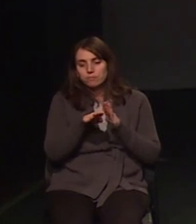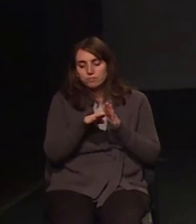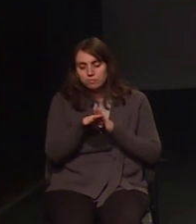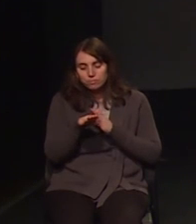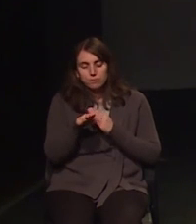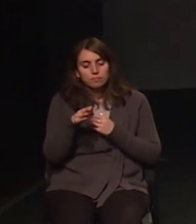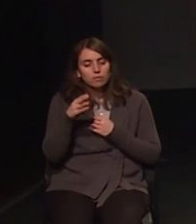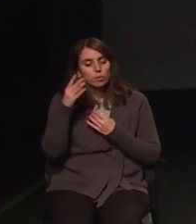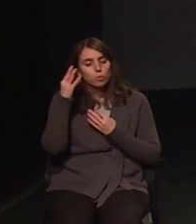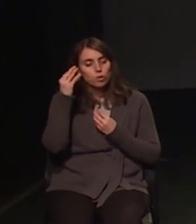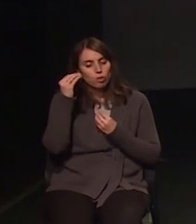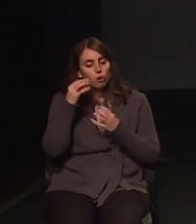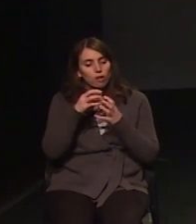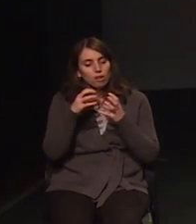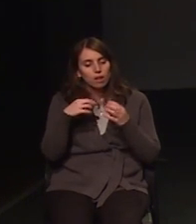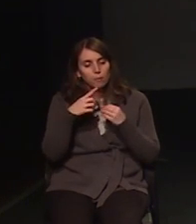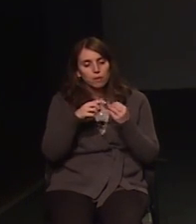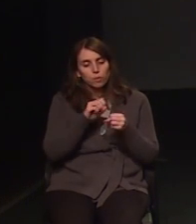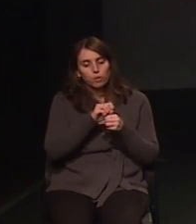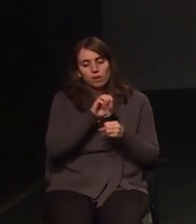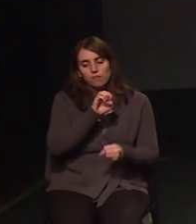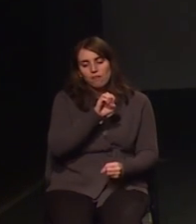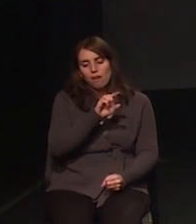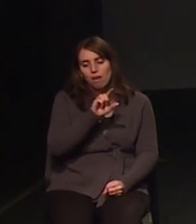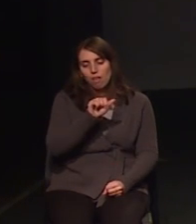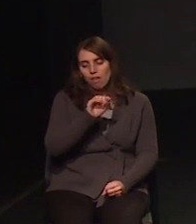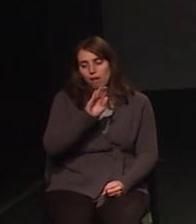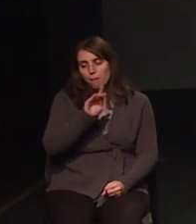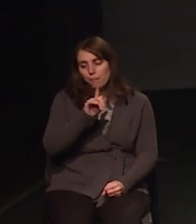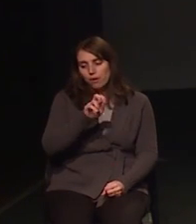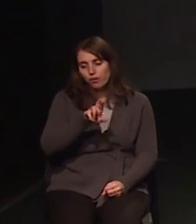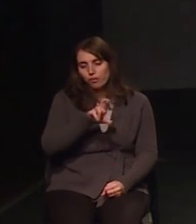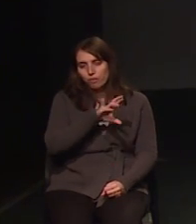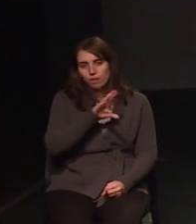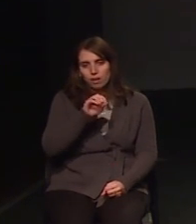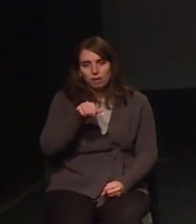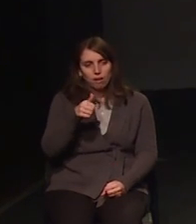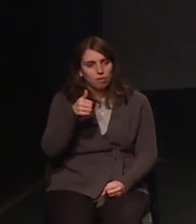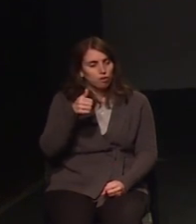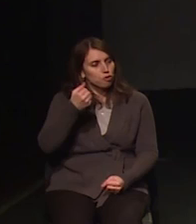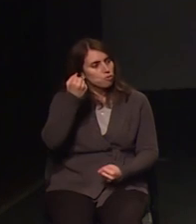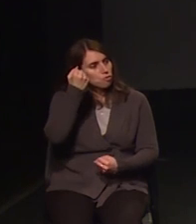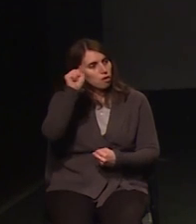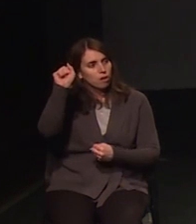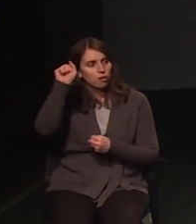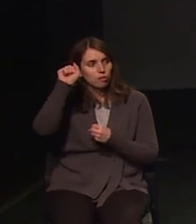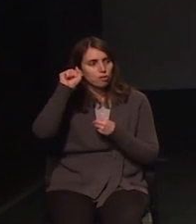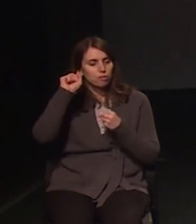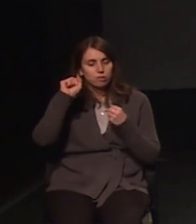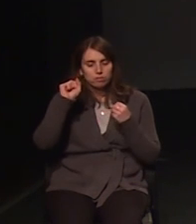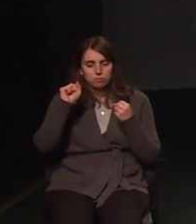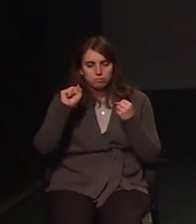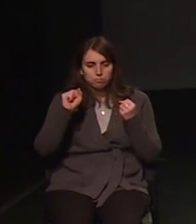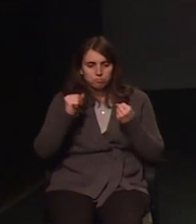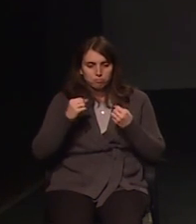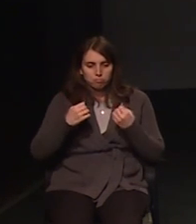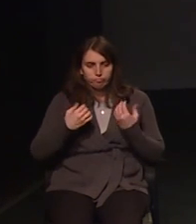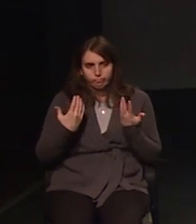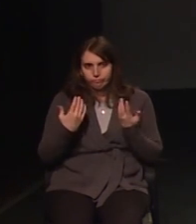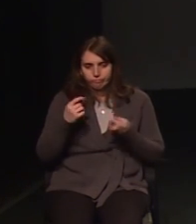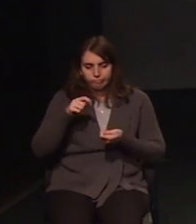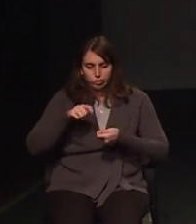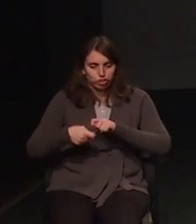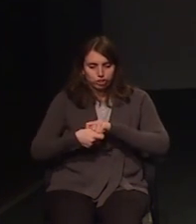Baker and radical movements, and radical really meaning getting back to the root cause. And so we take a systems approach, looking at, we want